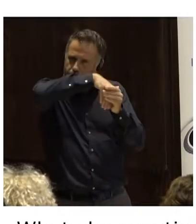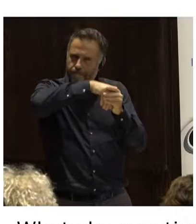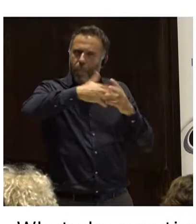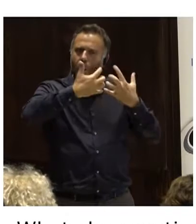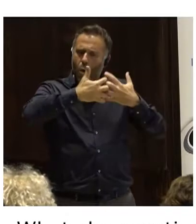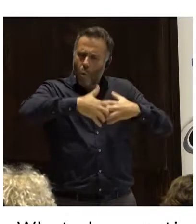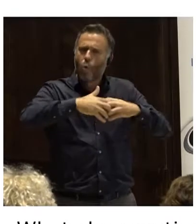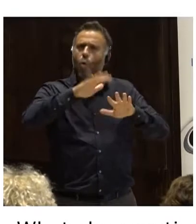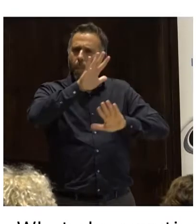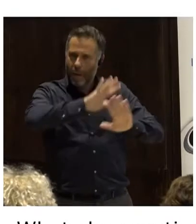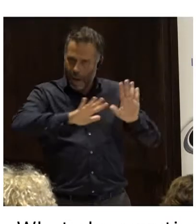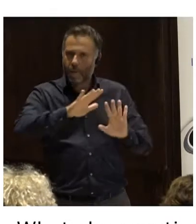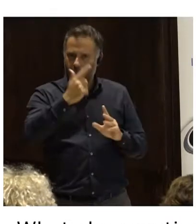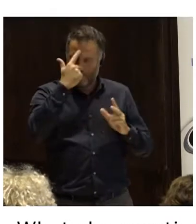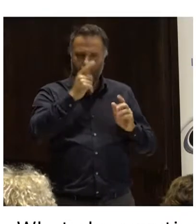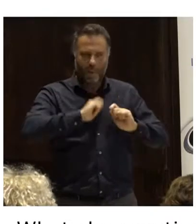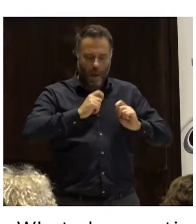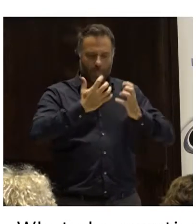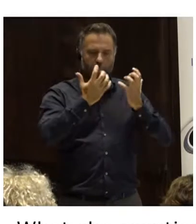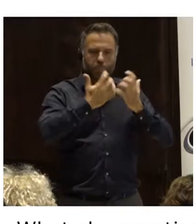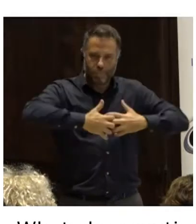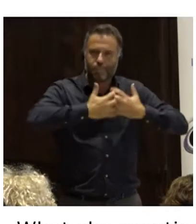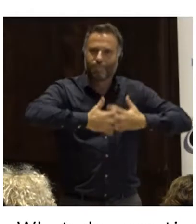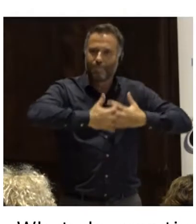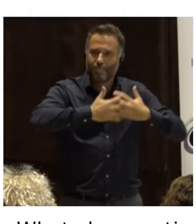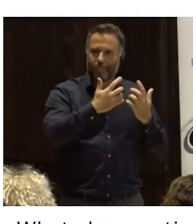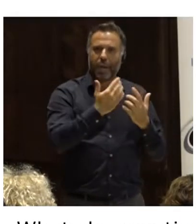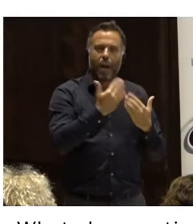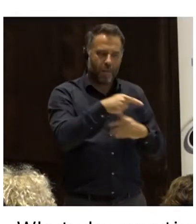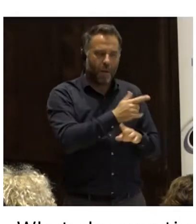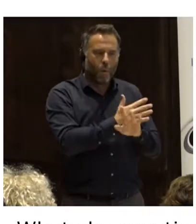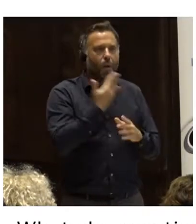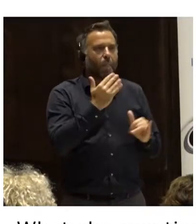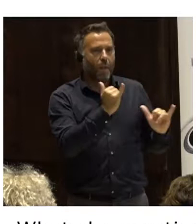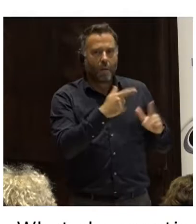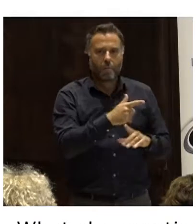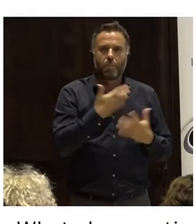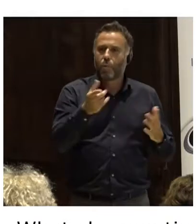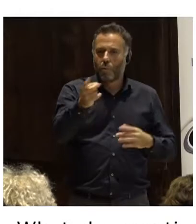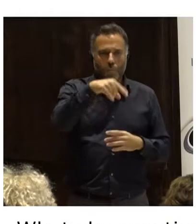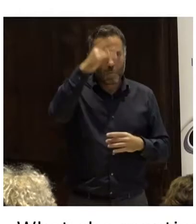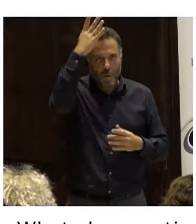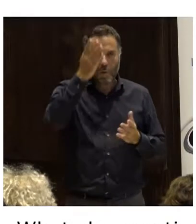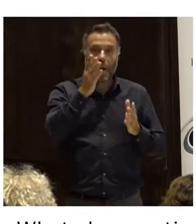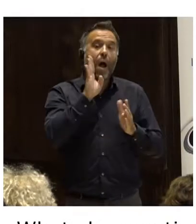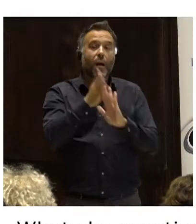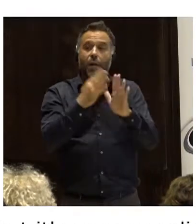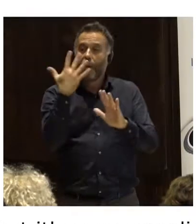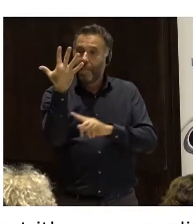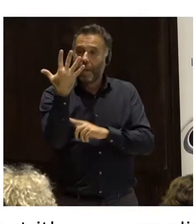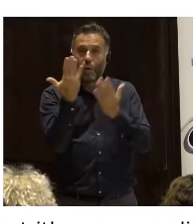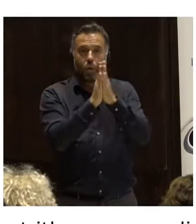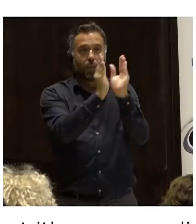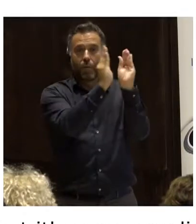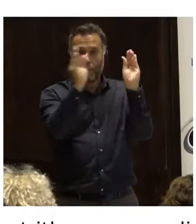thing. So I advise you to read the books they have published, the 5 books they have published, because you have a very good basis.